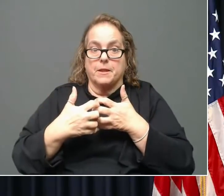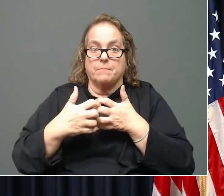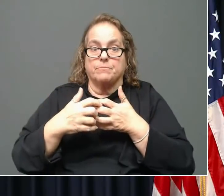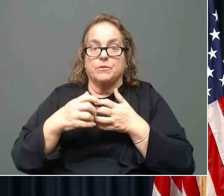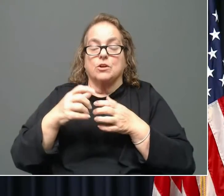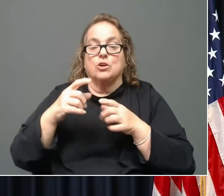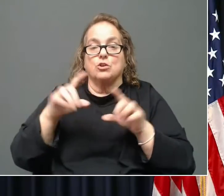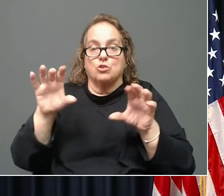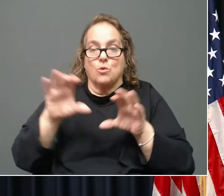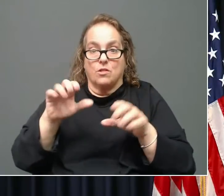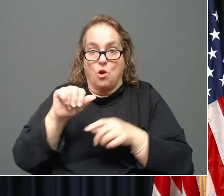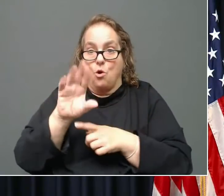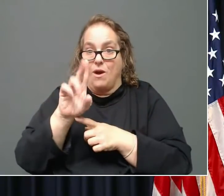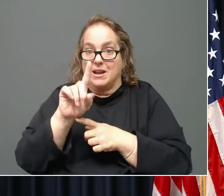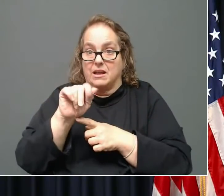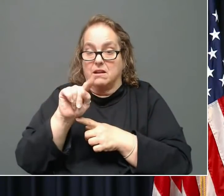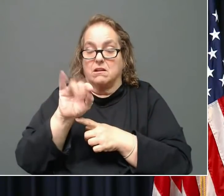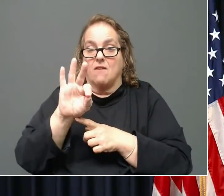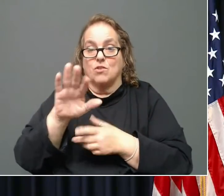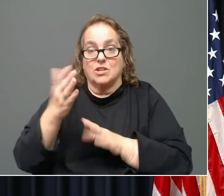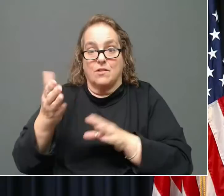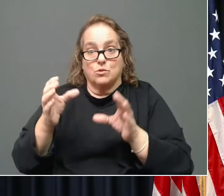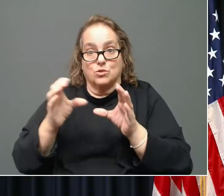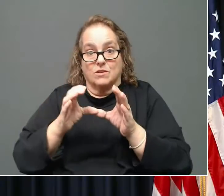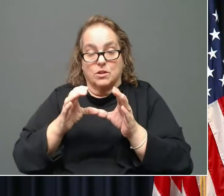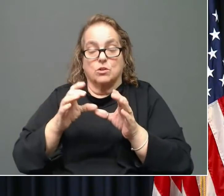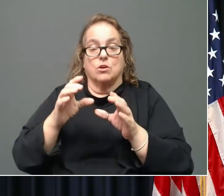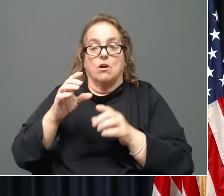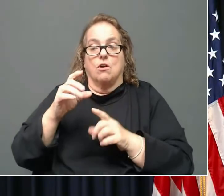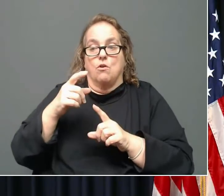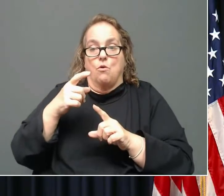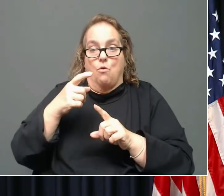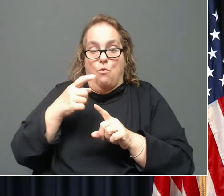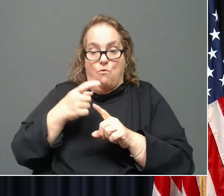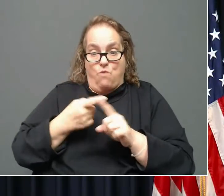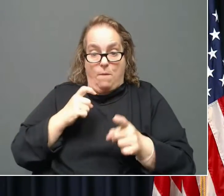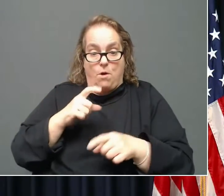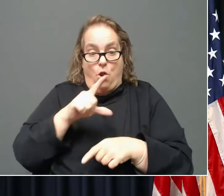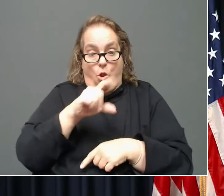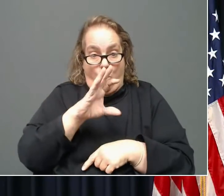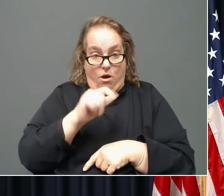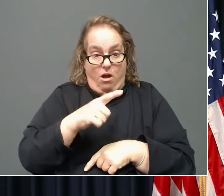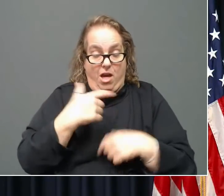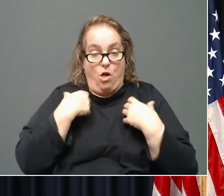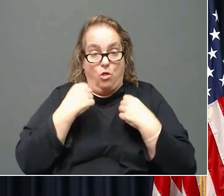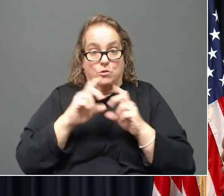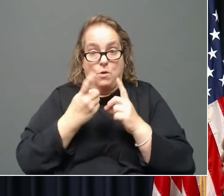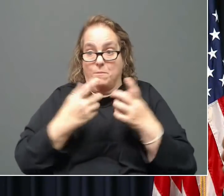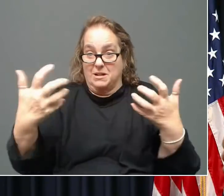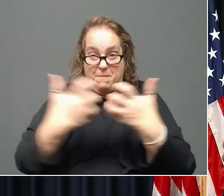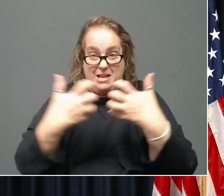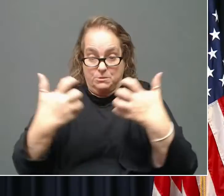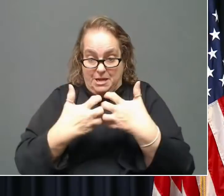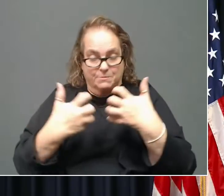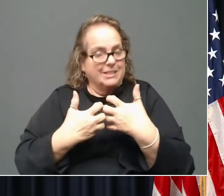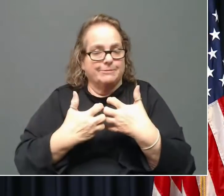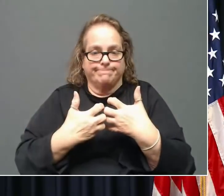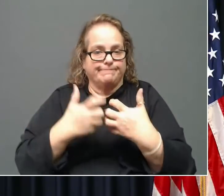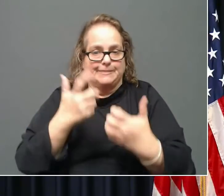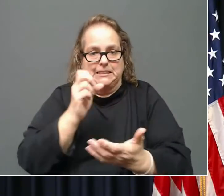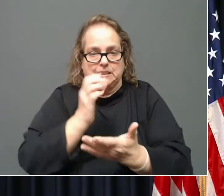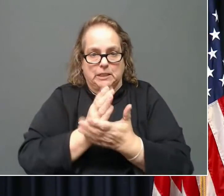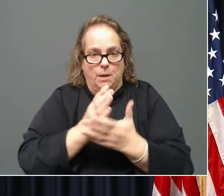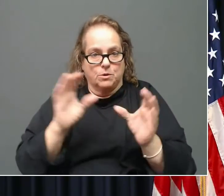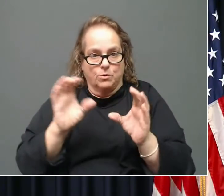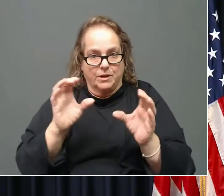death certificates to local health departments and making sure that we had seen that all of them. That doesn't mean that we hadn't seen everything from